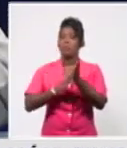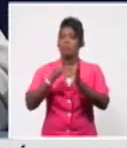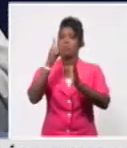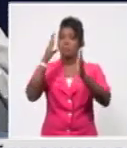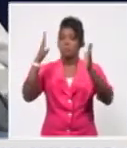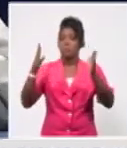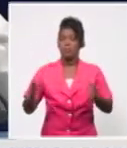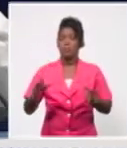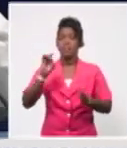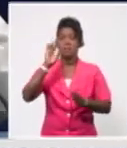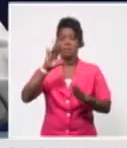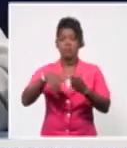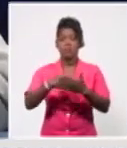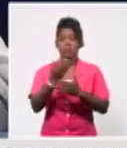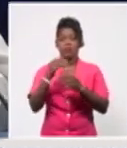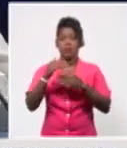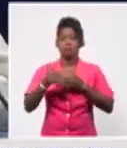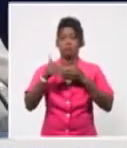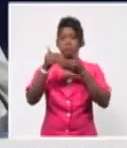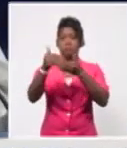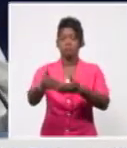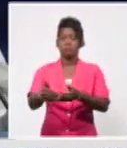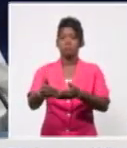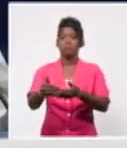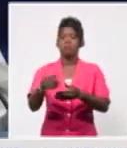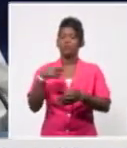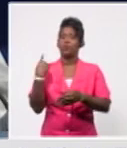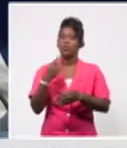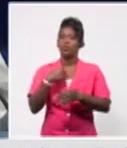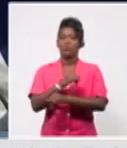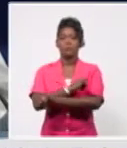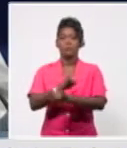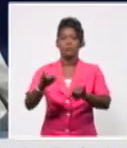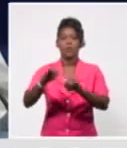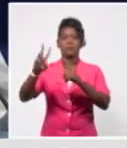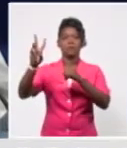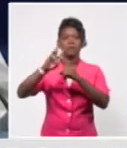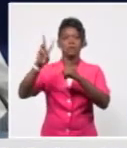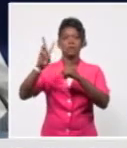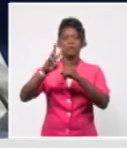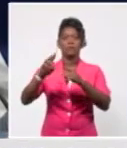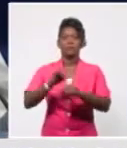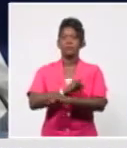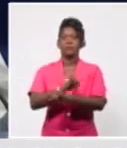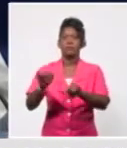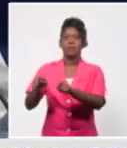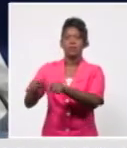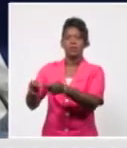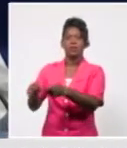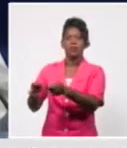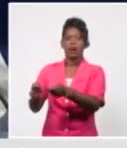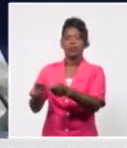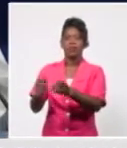Tunas, and 1 in Camagüey. This means that, to date,